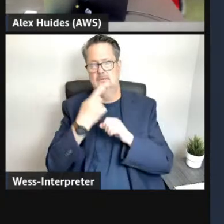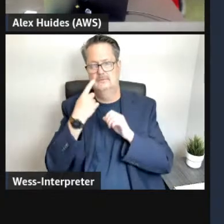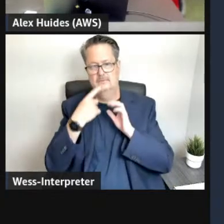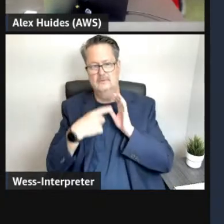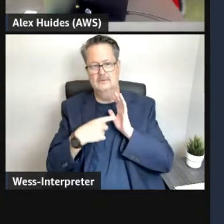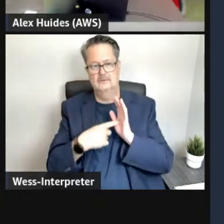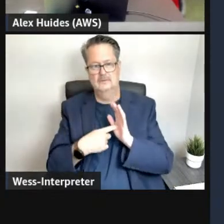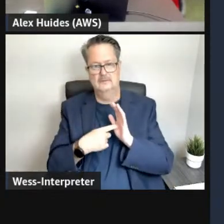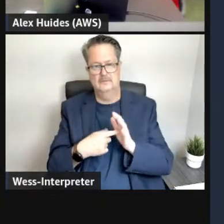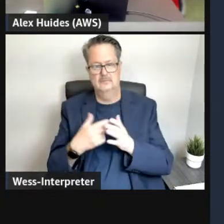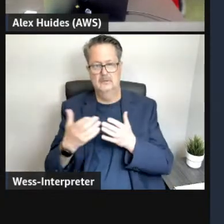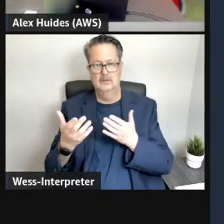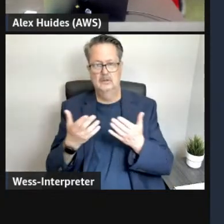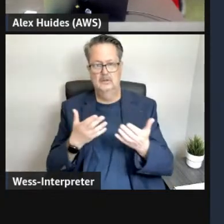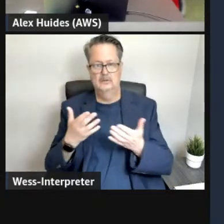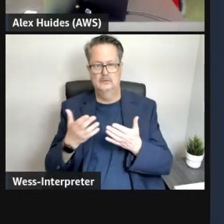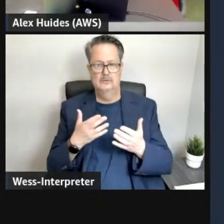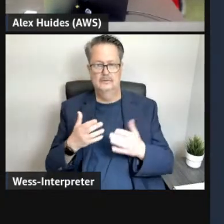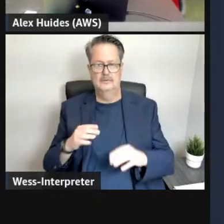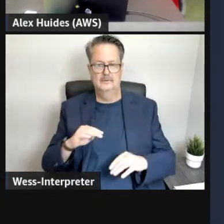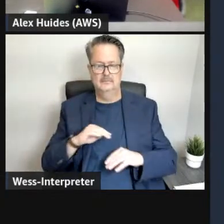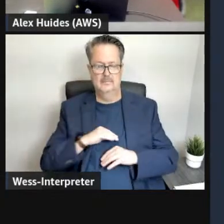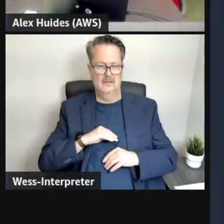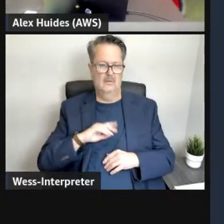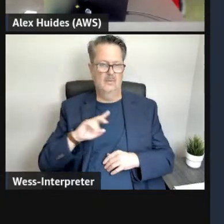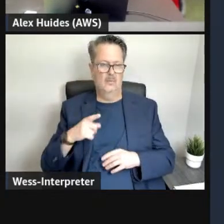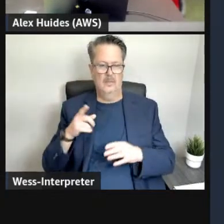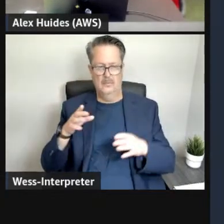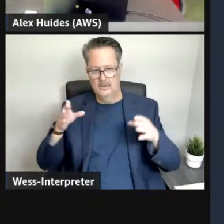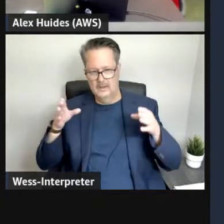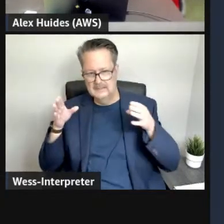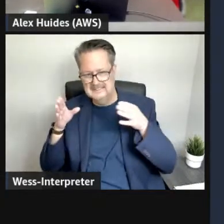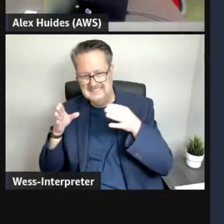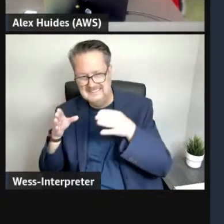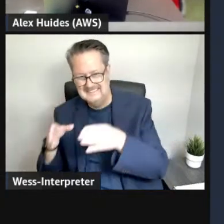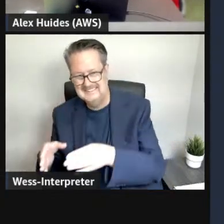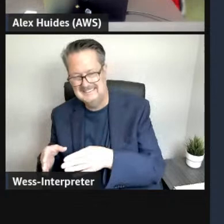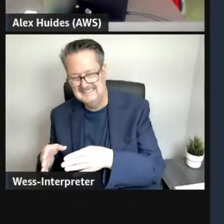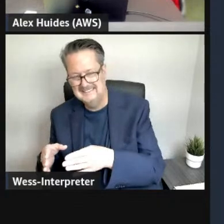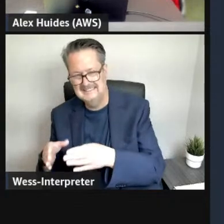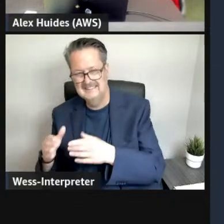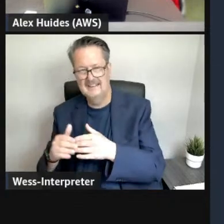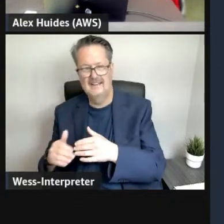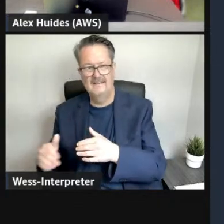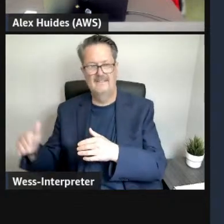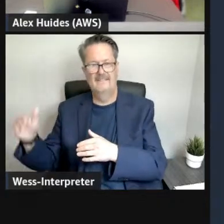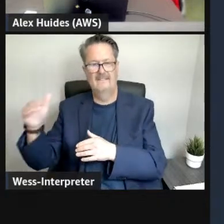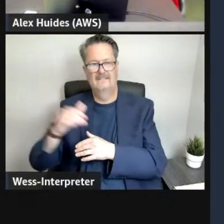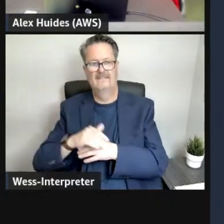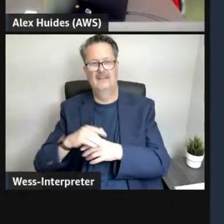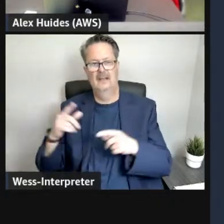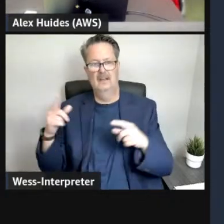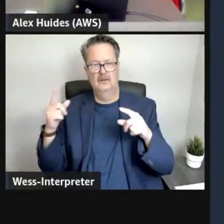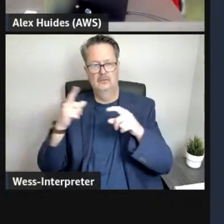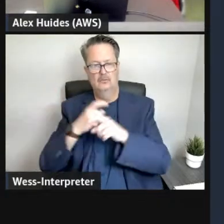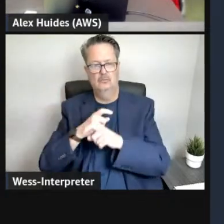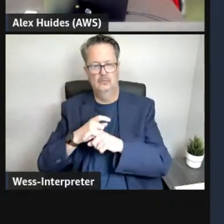meshes, you are only targeting one part of the problem, that is the advanced routing configurations for